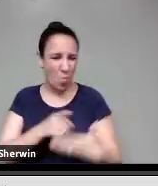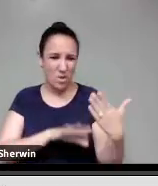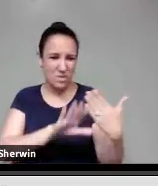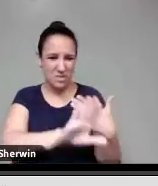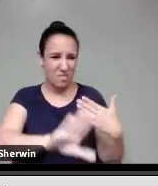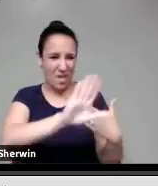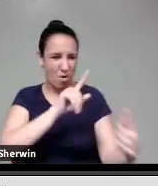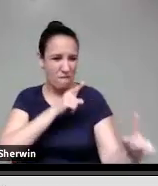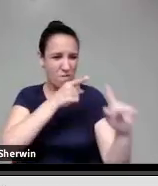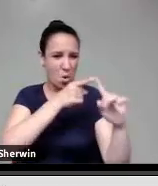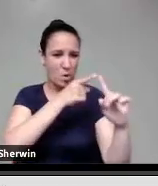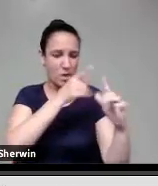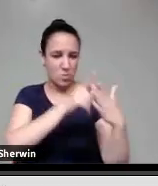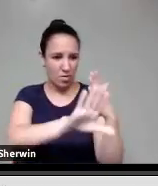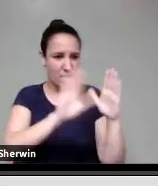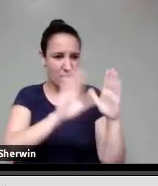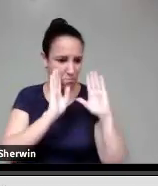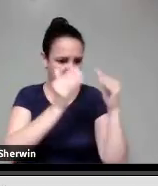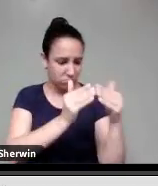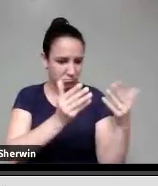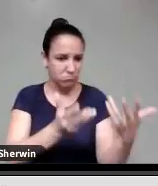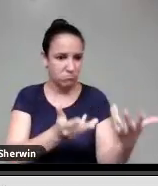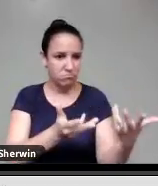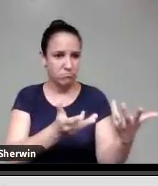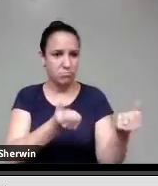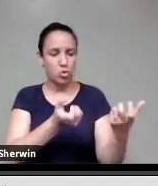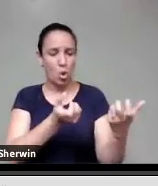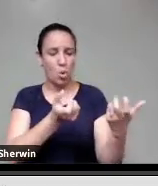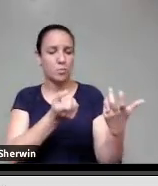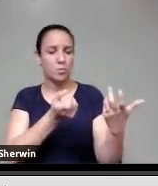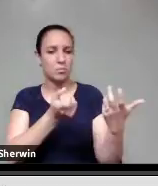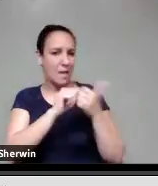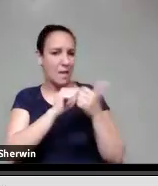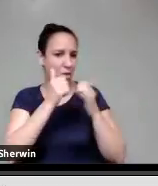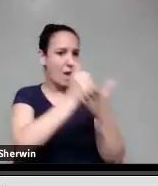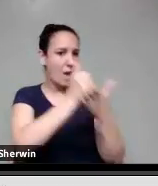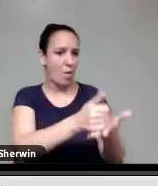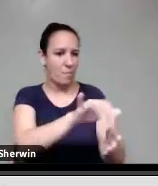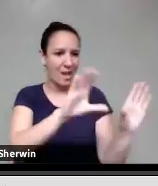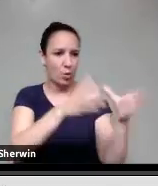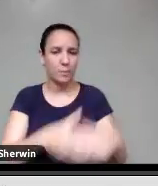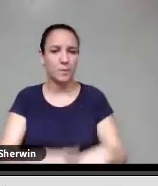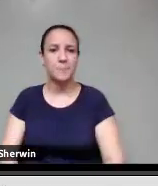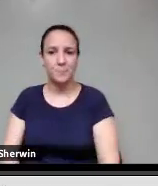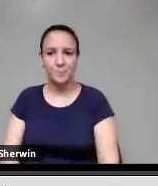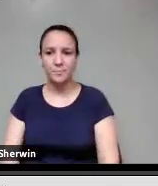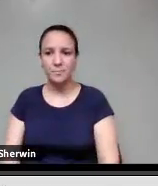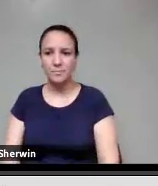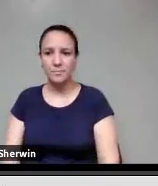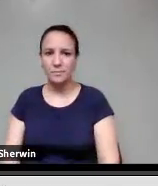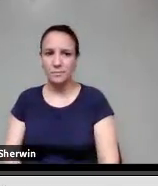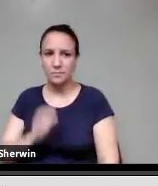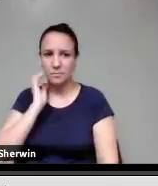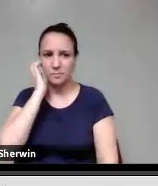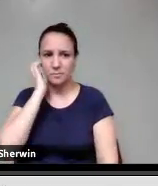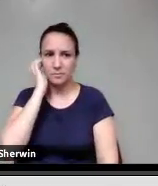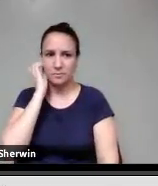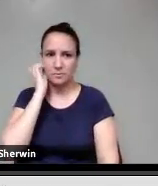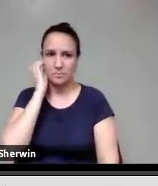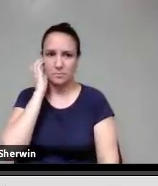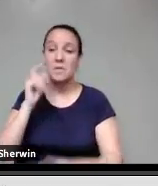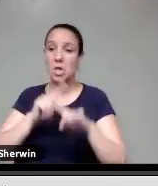it something that would be a good fit for the library? Because not everything will be. So different age and life stage groups, such as parents with young